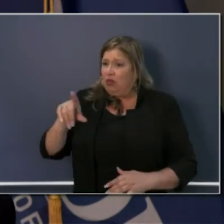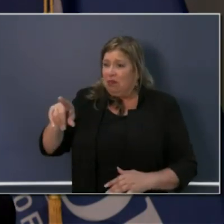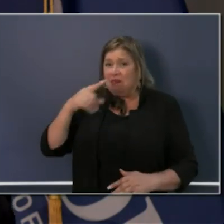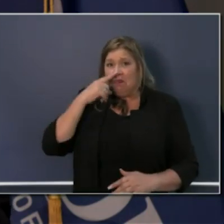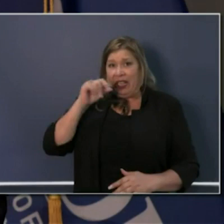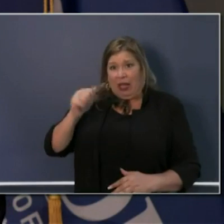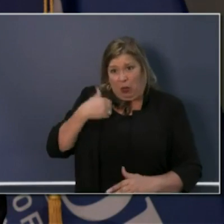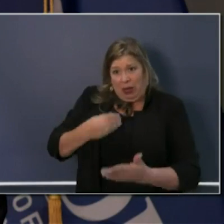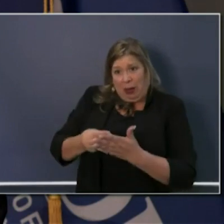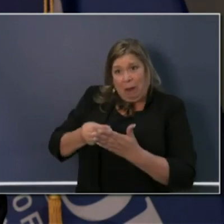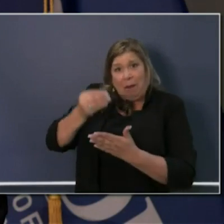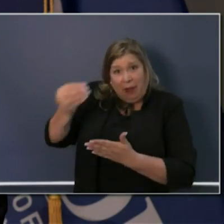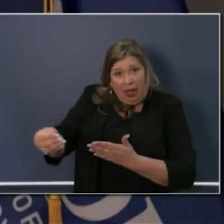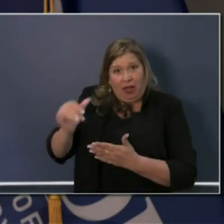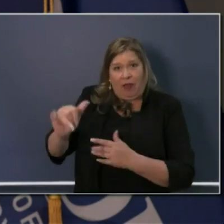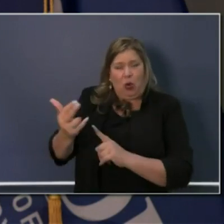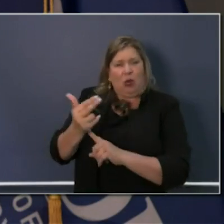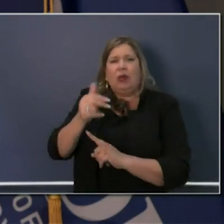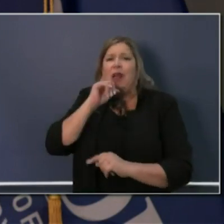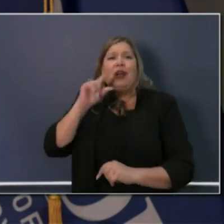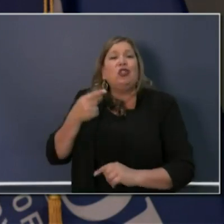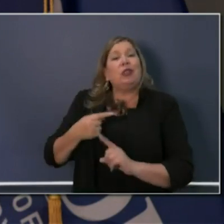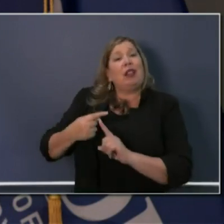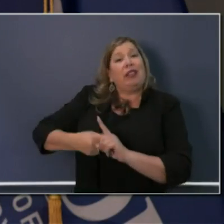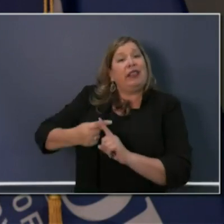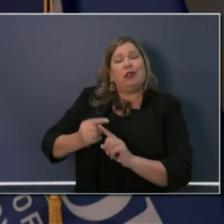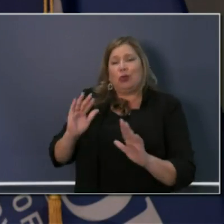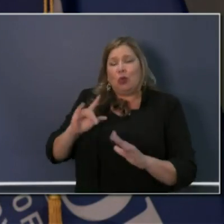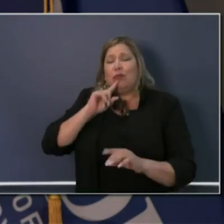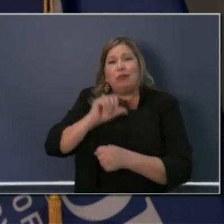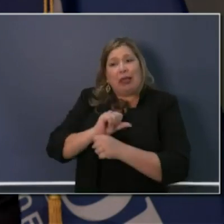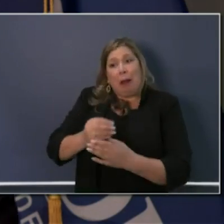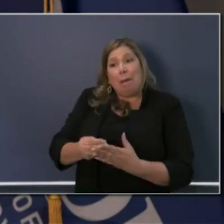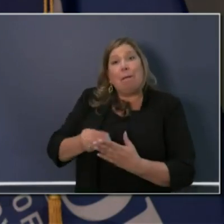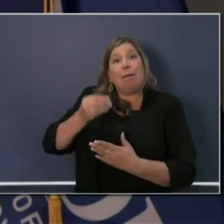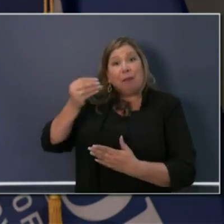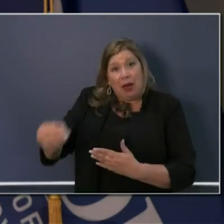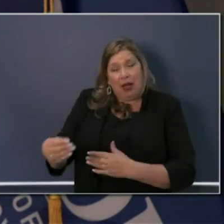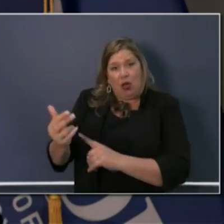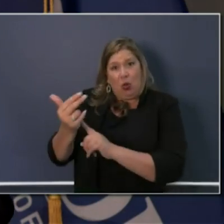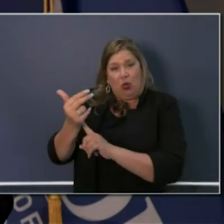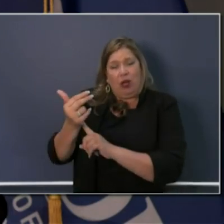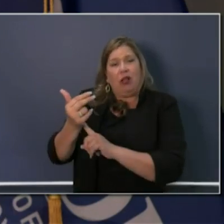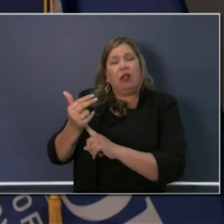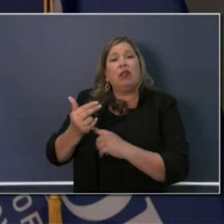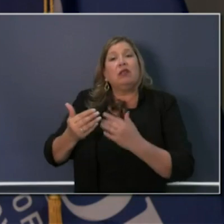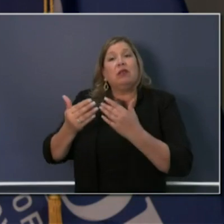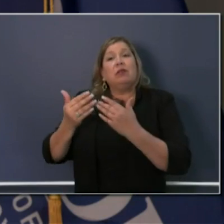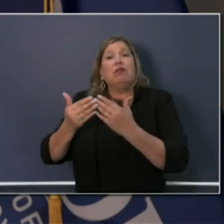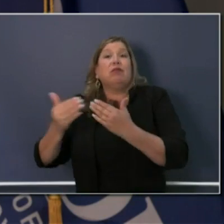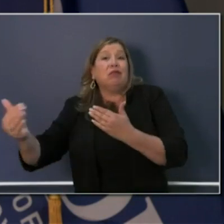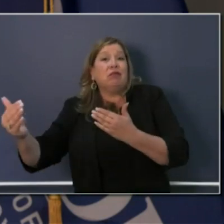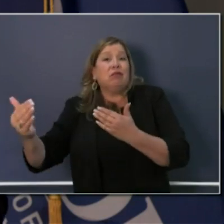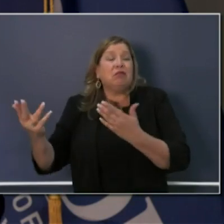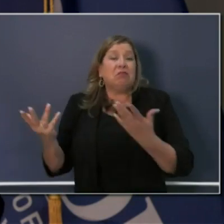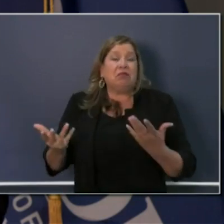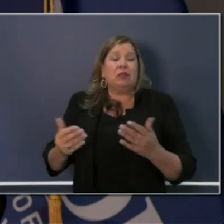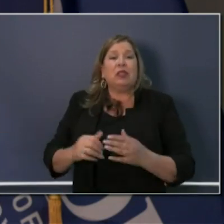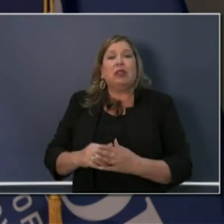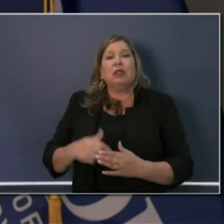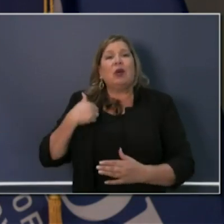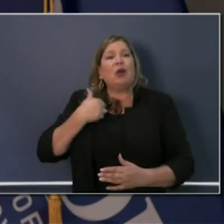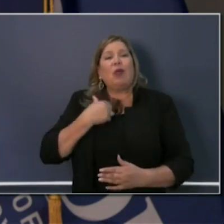hotels, not just lease them temporarily, that go to begin to answer your long-term question. But our deeper anxiety always is the